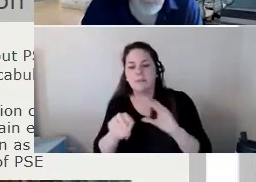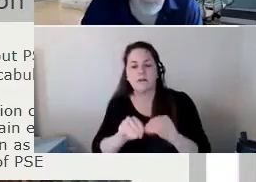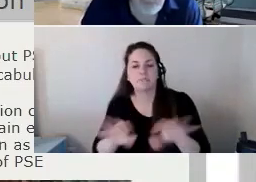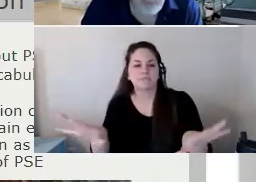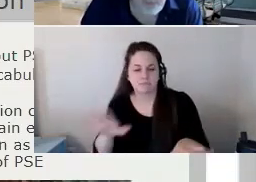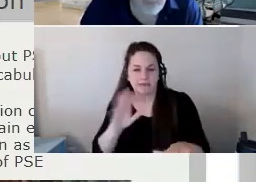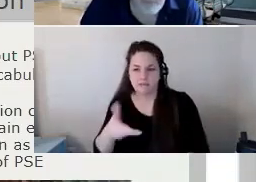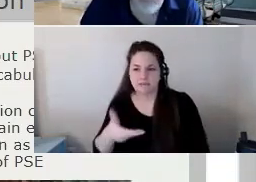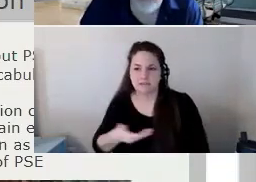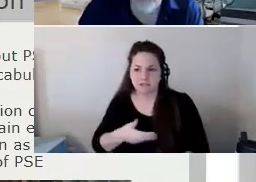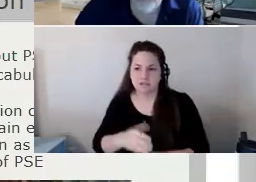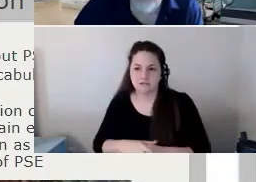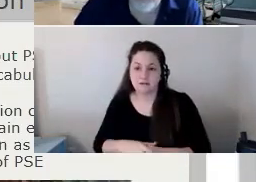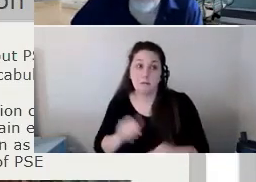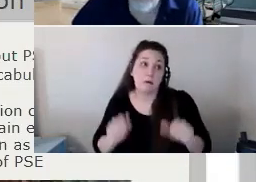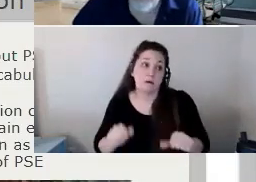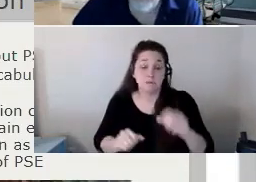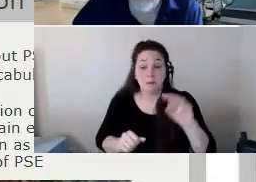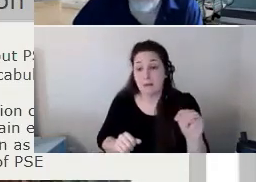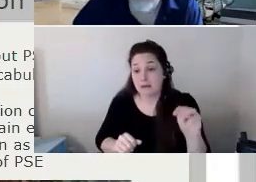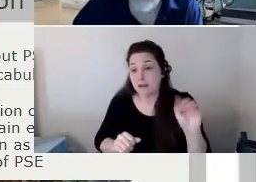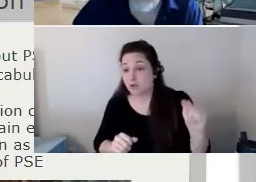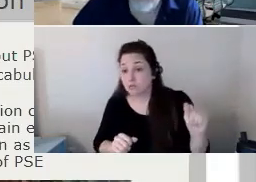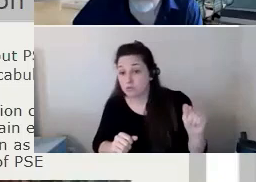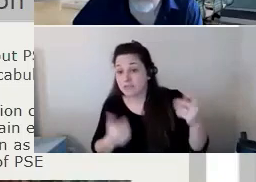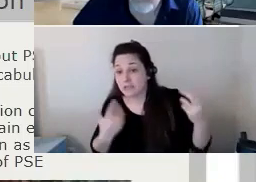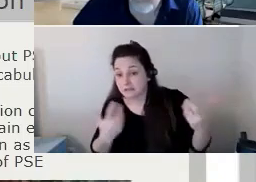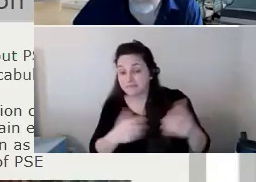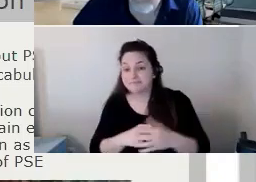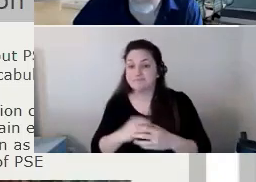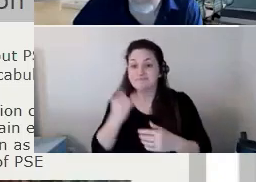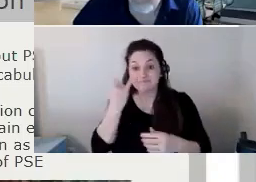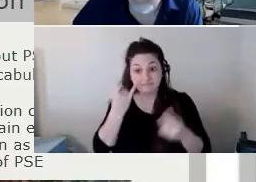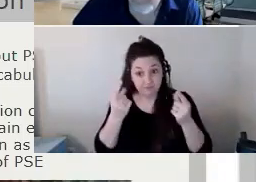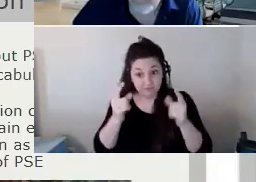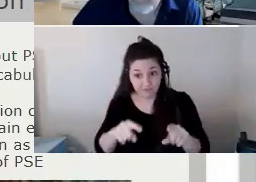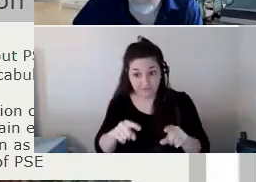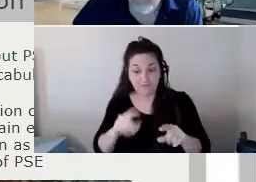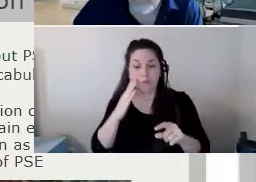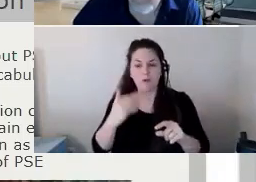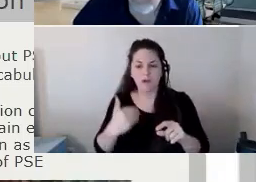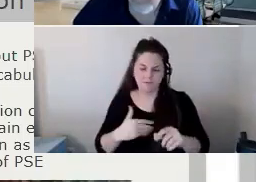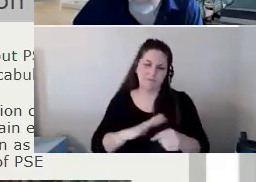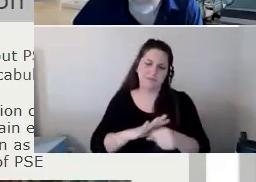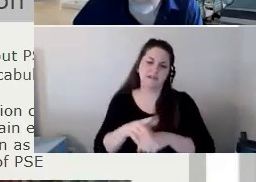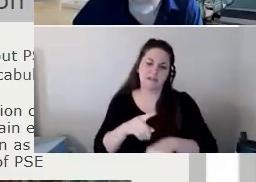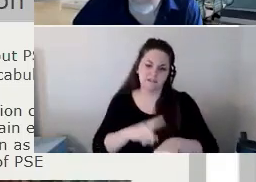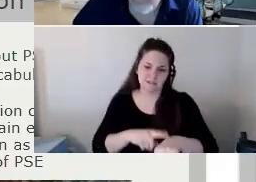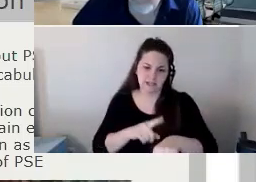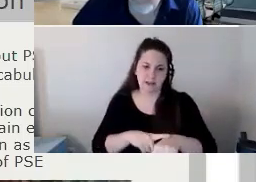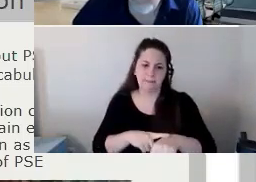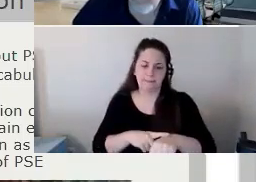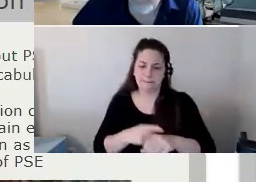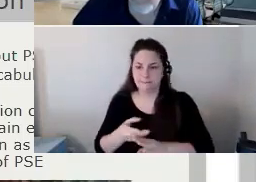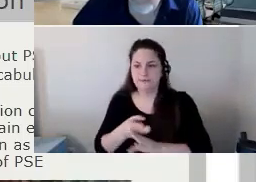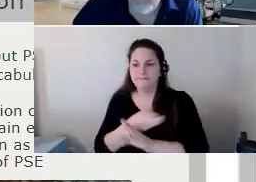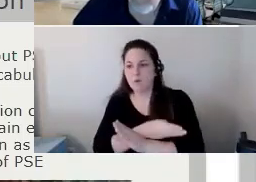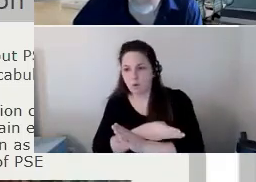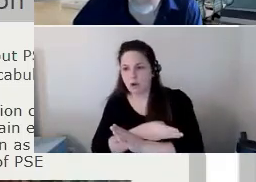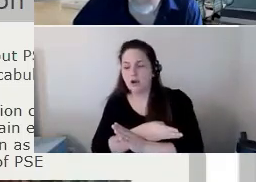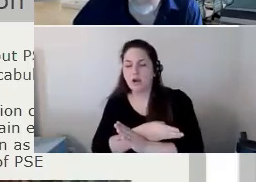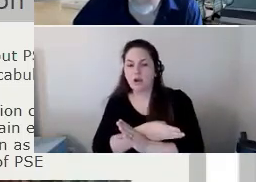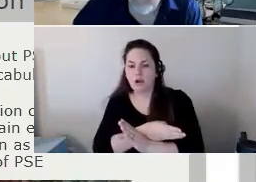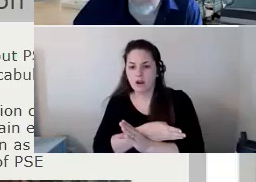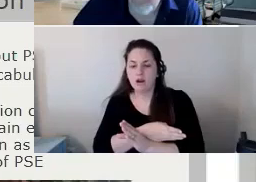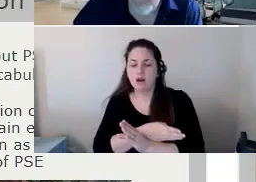that would be Monday or Tuesday. When that happens, you'll have quite a span of time before what is